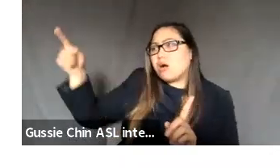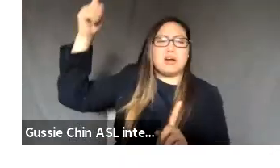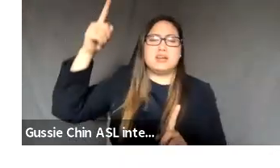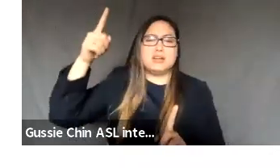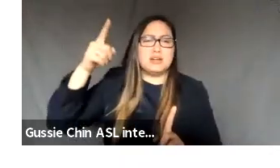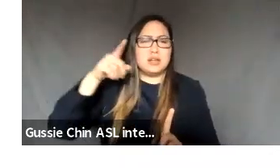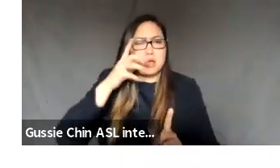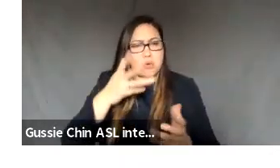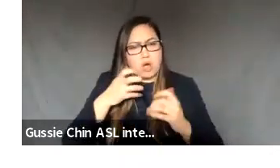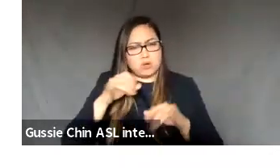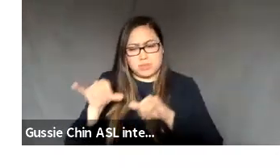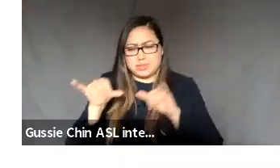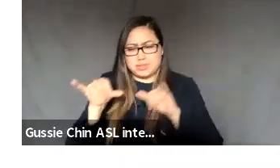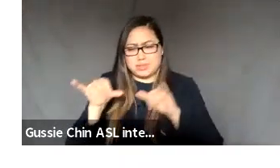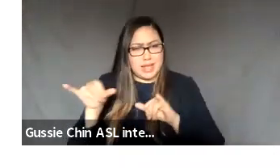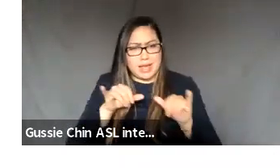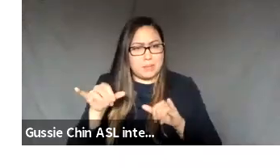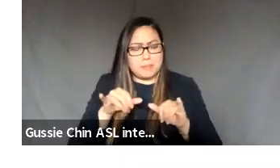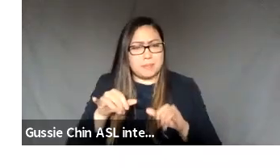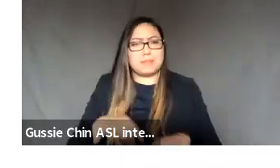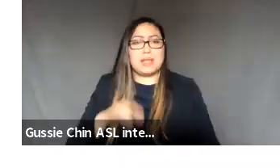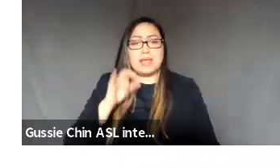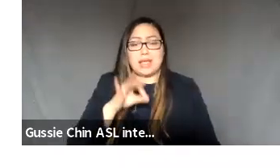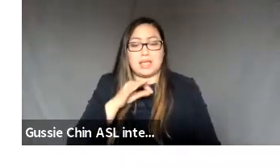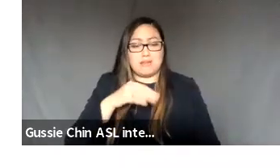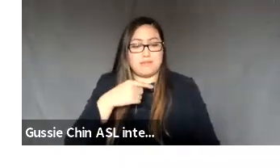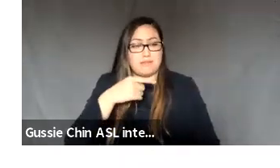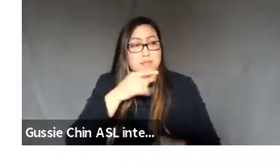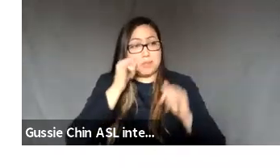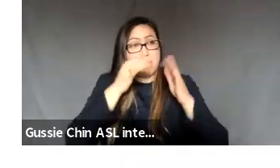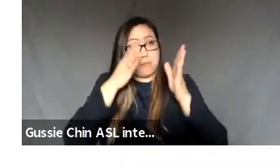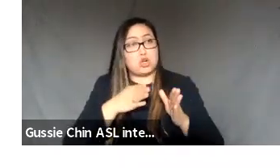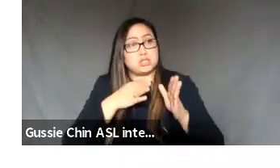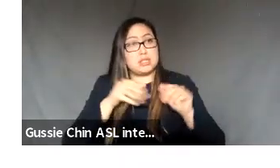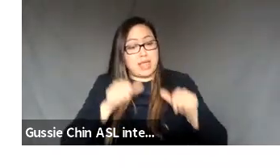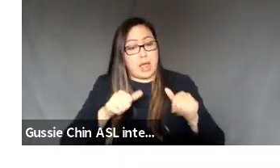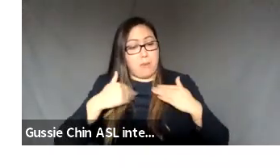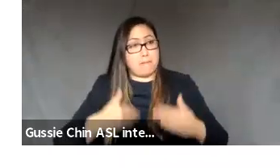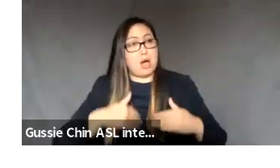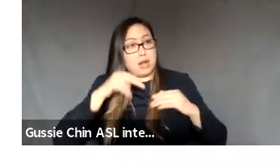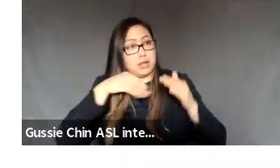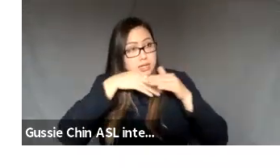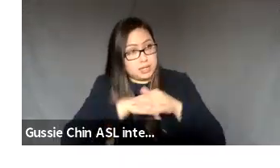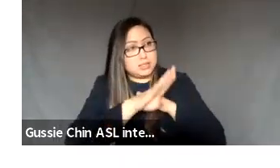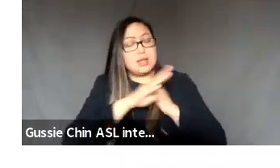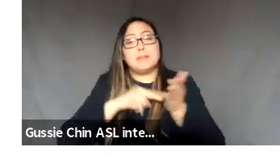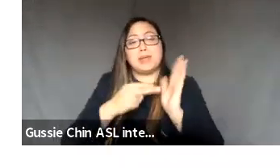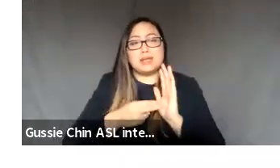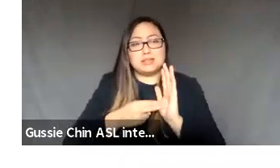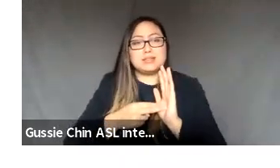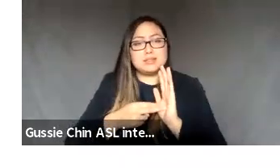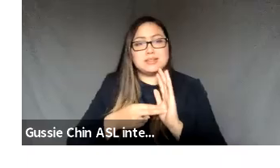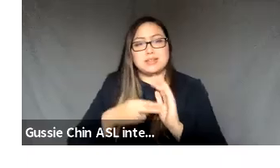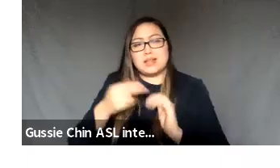if it's interior, the circulation path is interior, then the accessible route needs to be interior. And then also the routes,